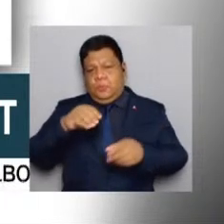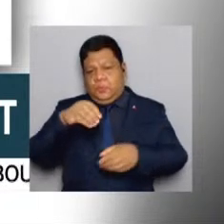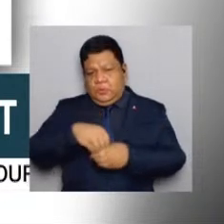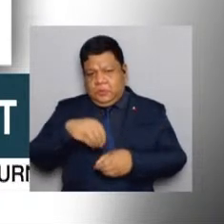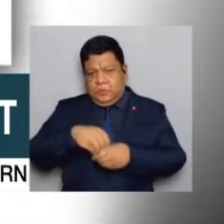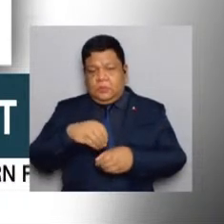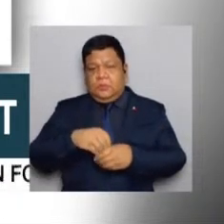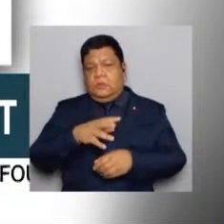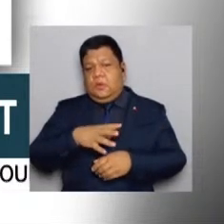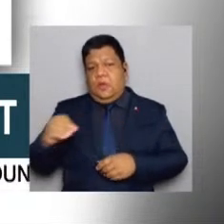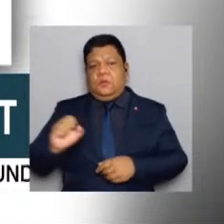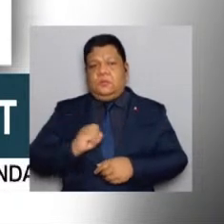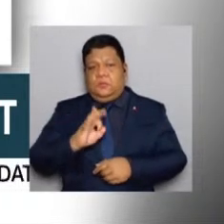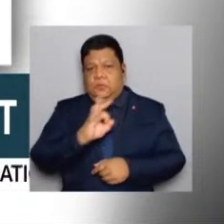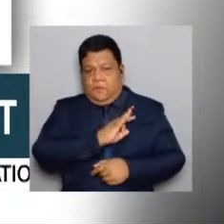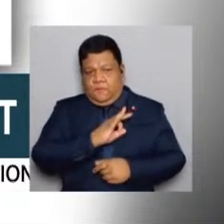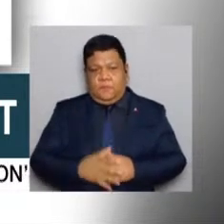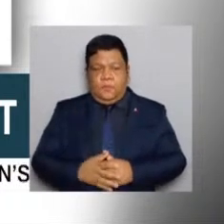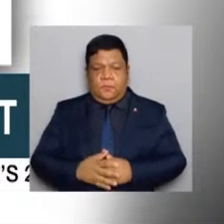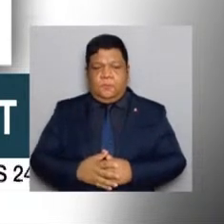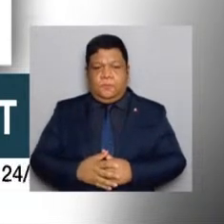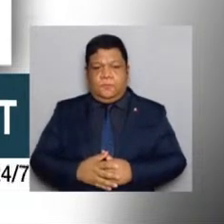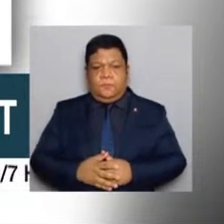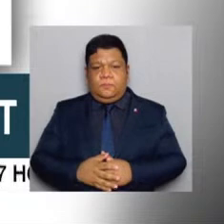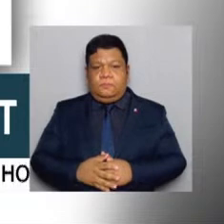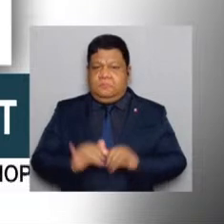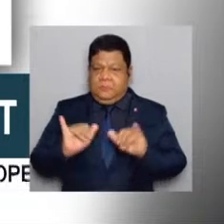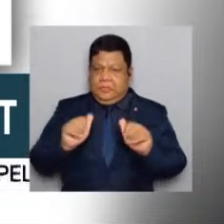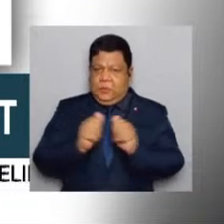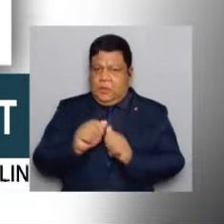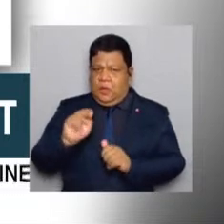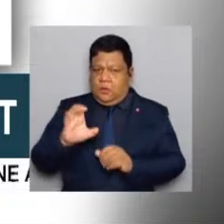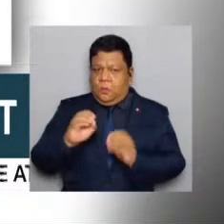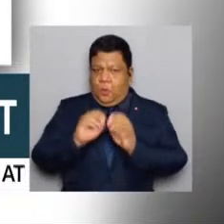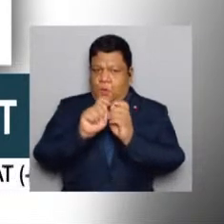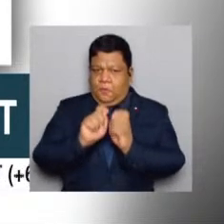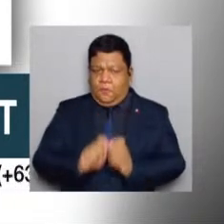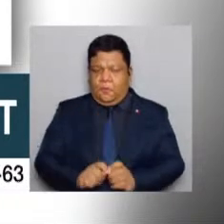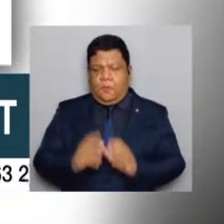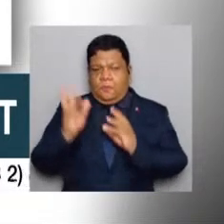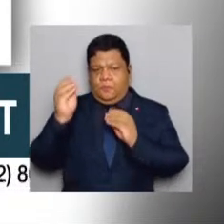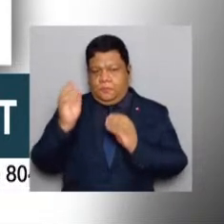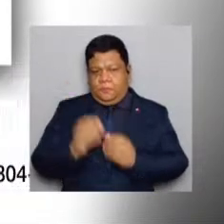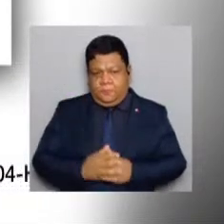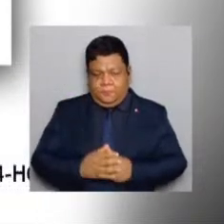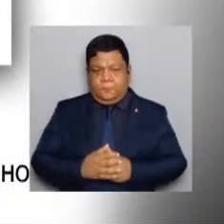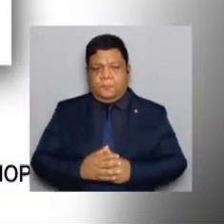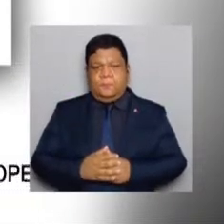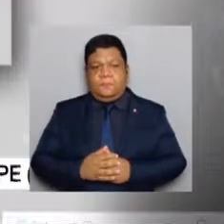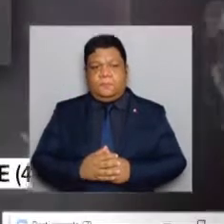passengers and crew on board. Stay with ANC for more on this developing story.